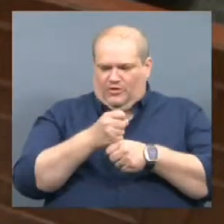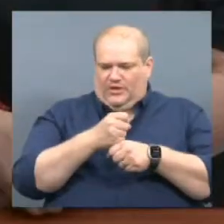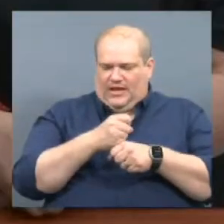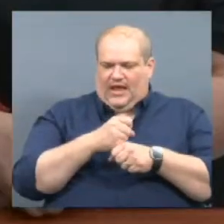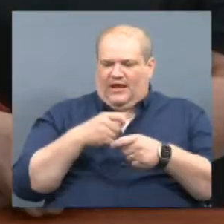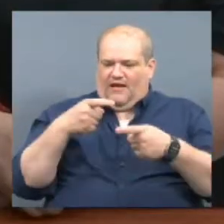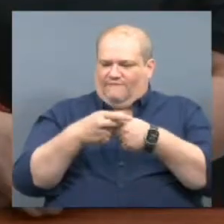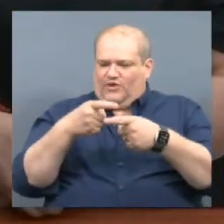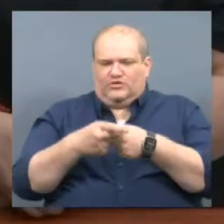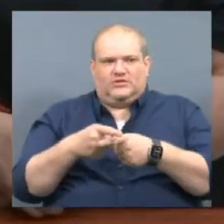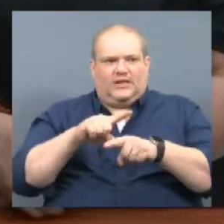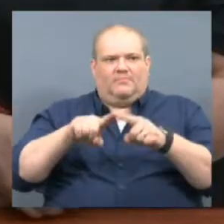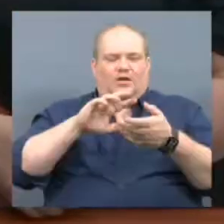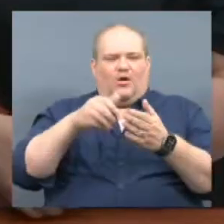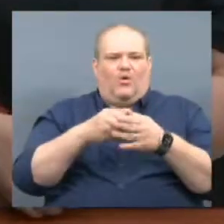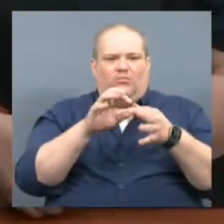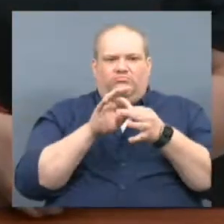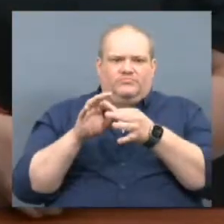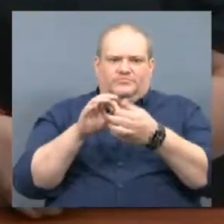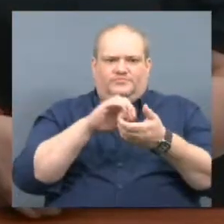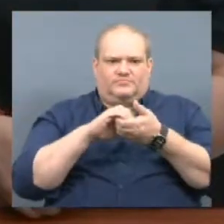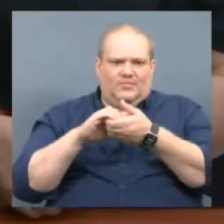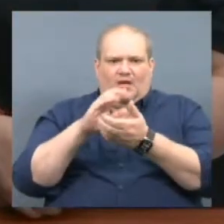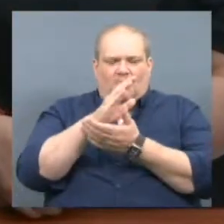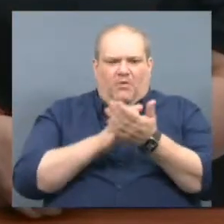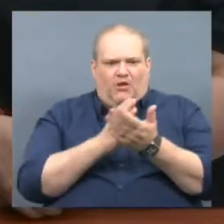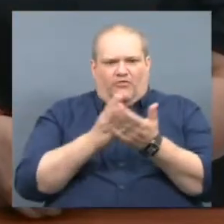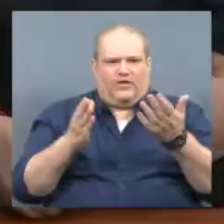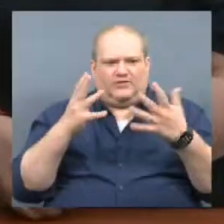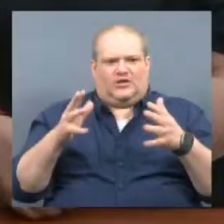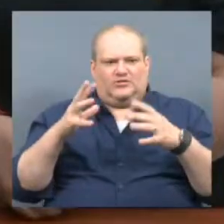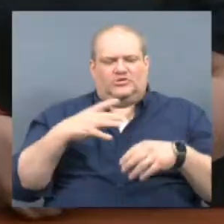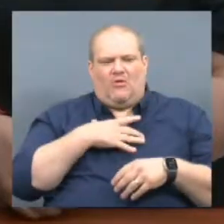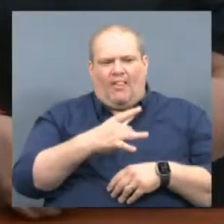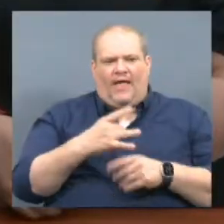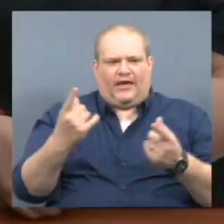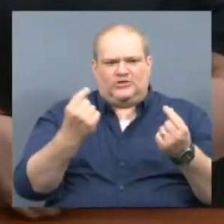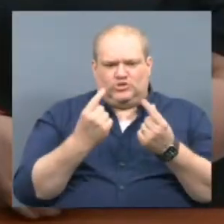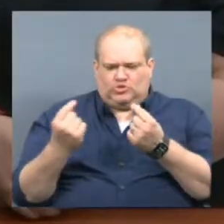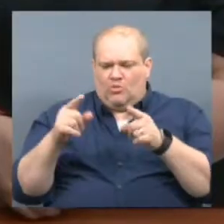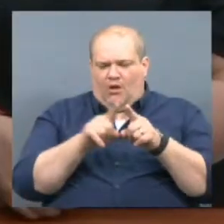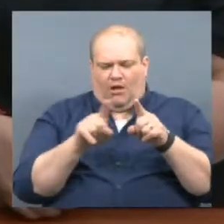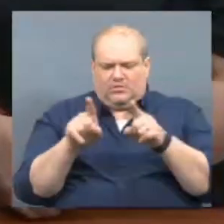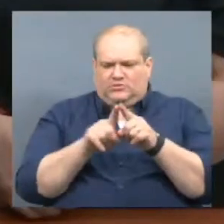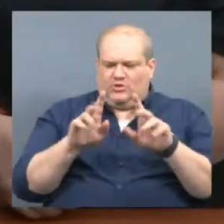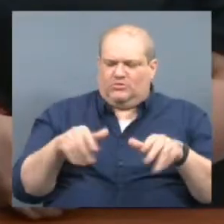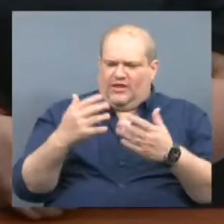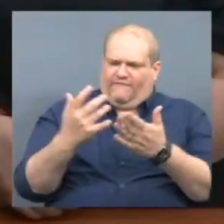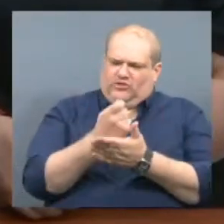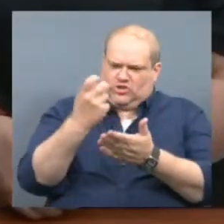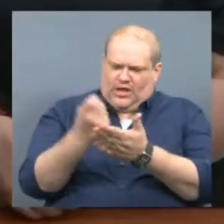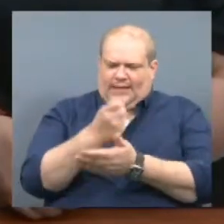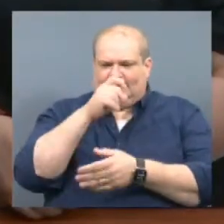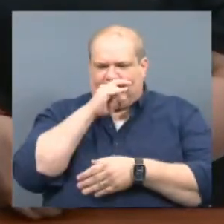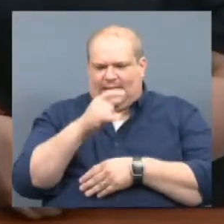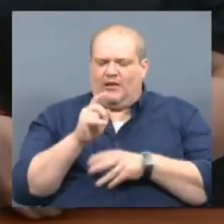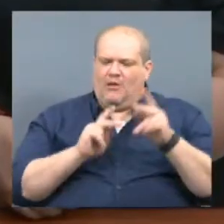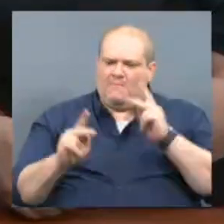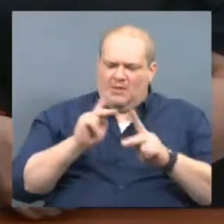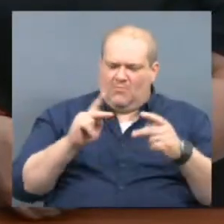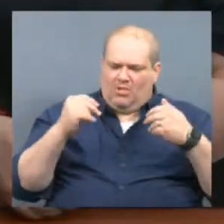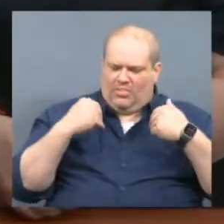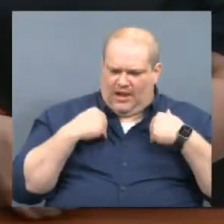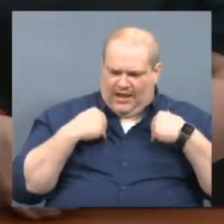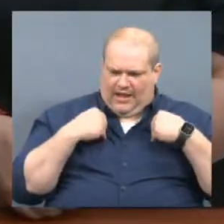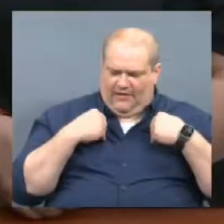but just create a whole union. So part of the things that we also would like to do is also give chance to kids or people that